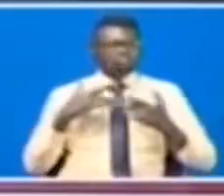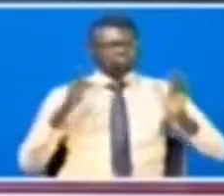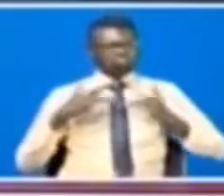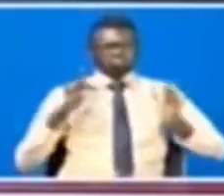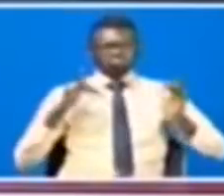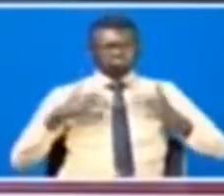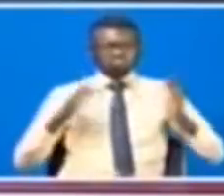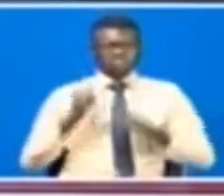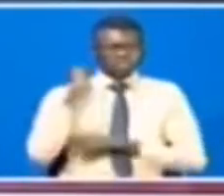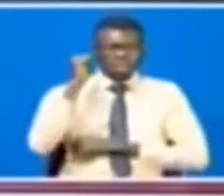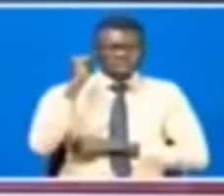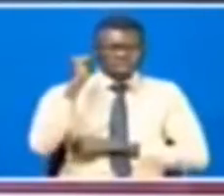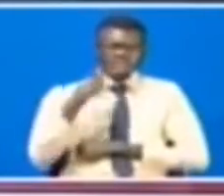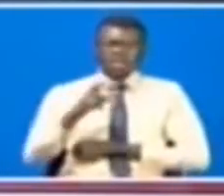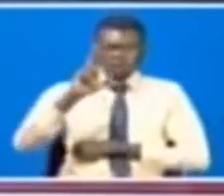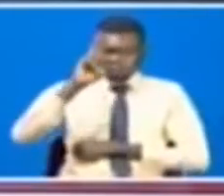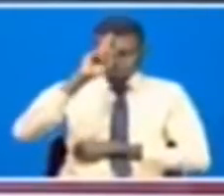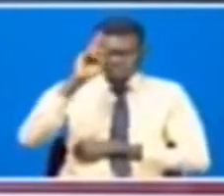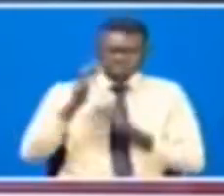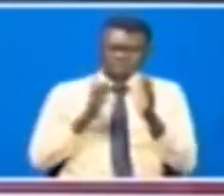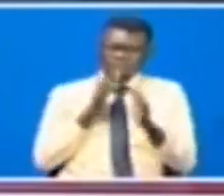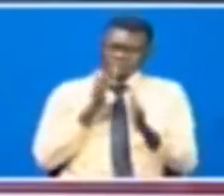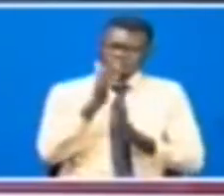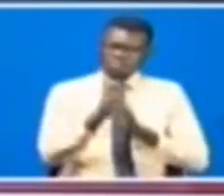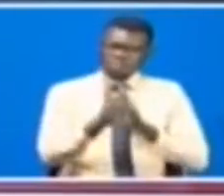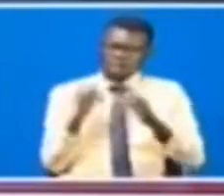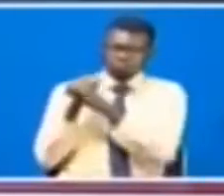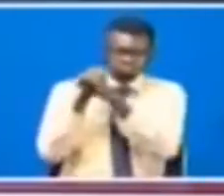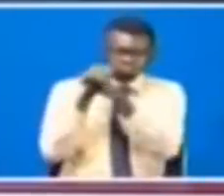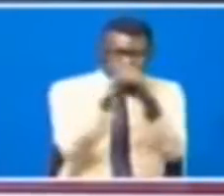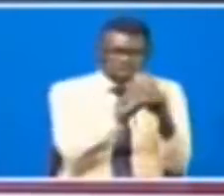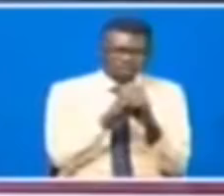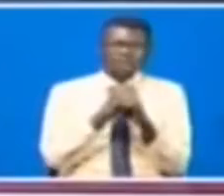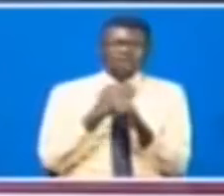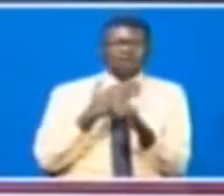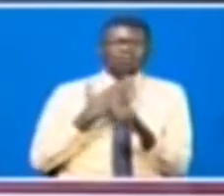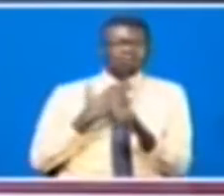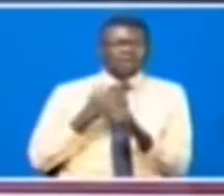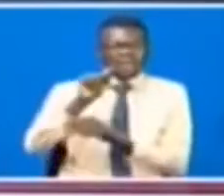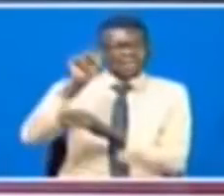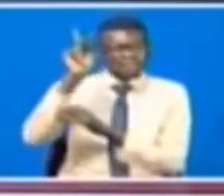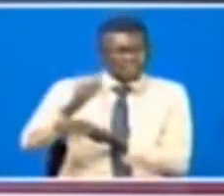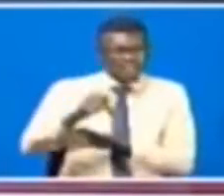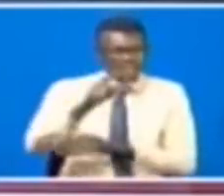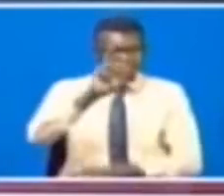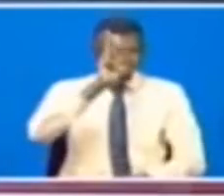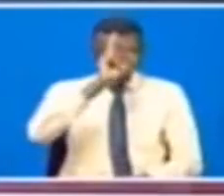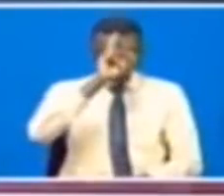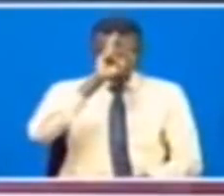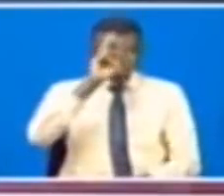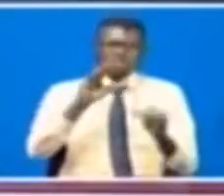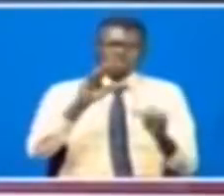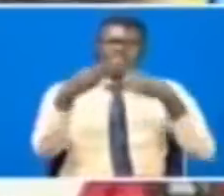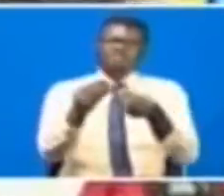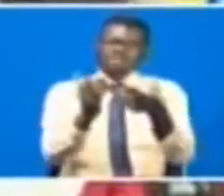the political angle and said police was restructuring VIP protection to ensure only administration police officers offer